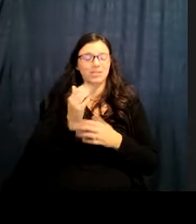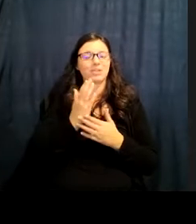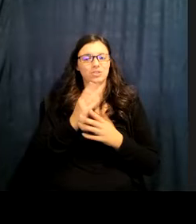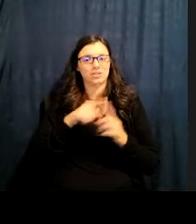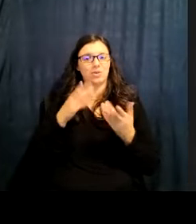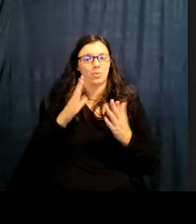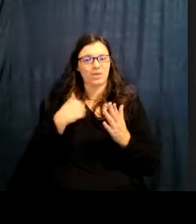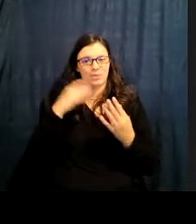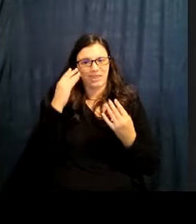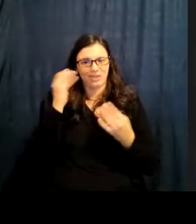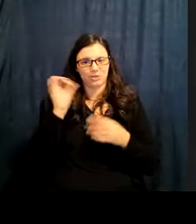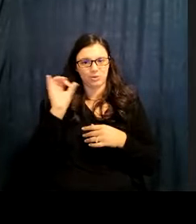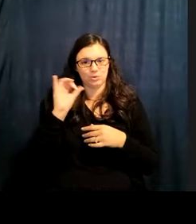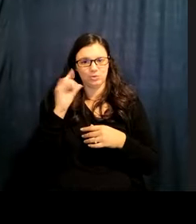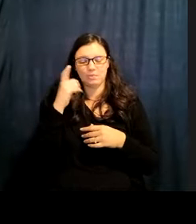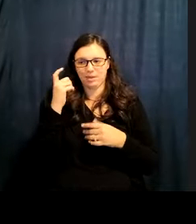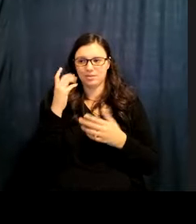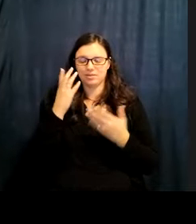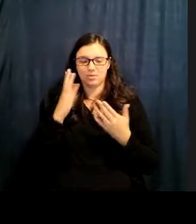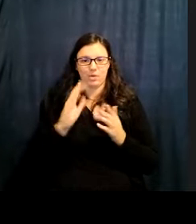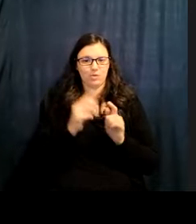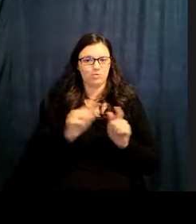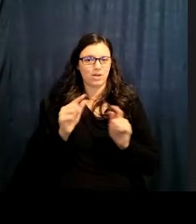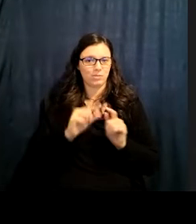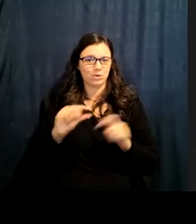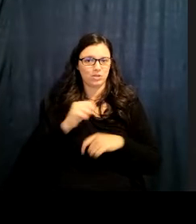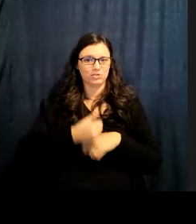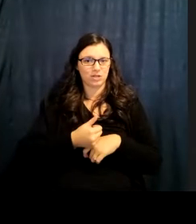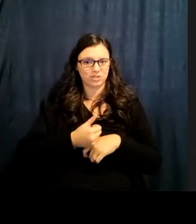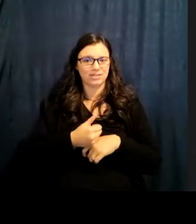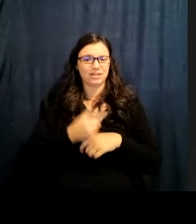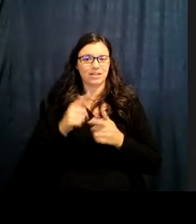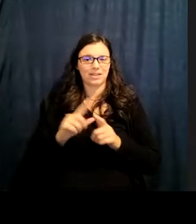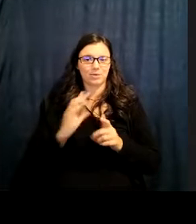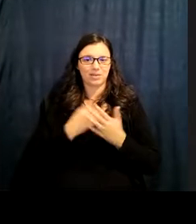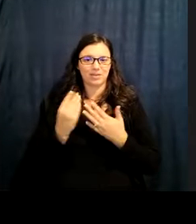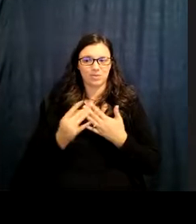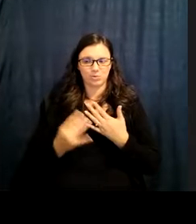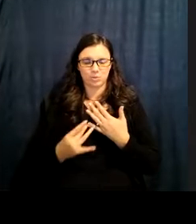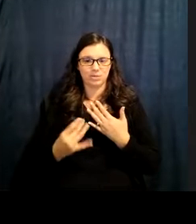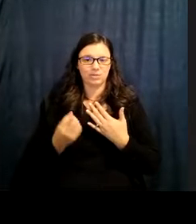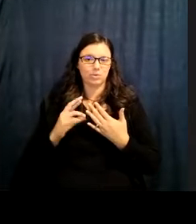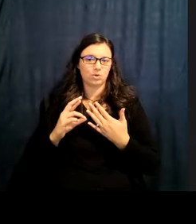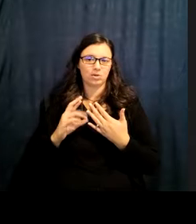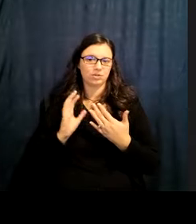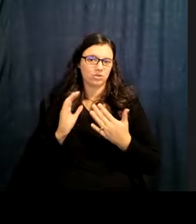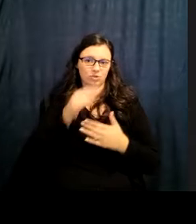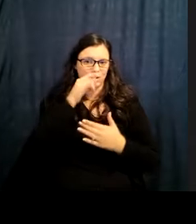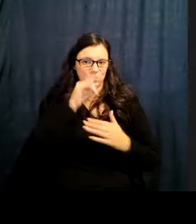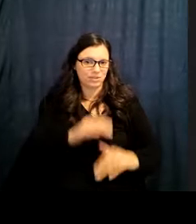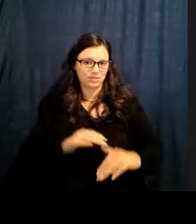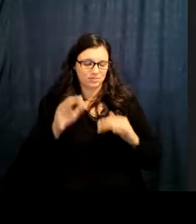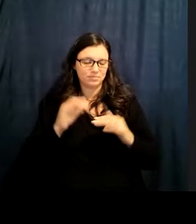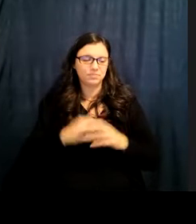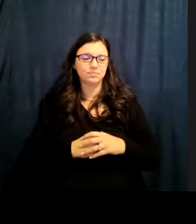that we think because of the way that our grammar is constructed in the language of our choice or of our childhood. And